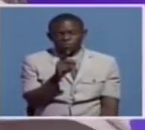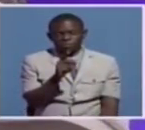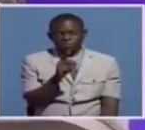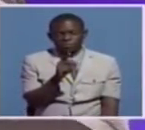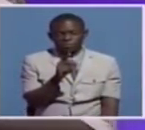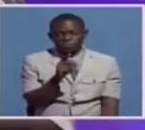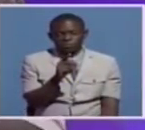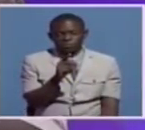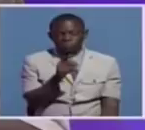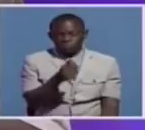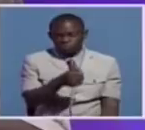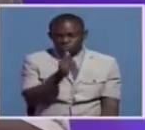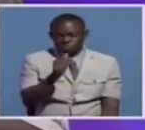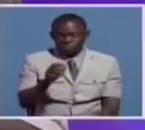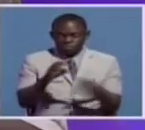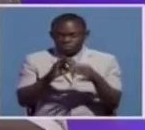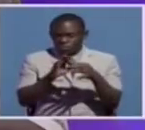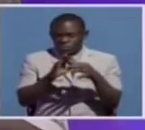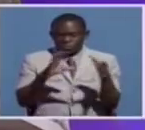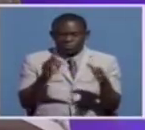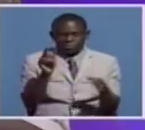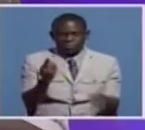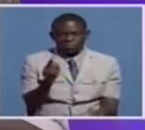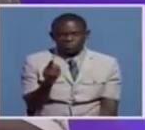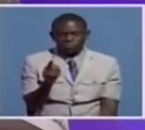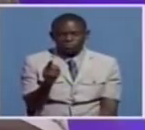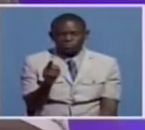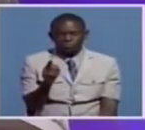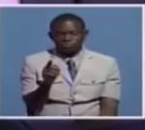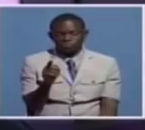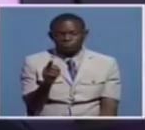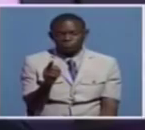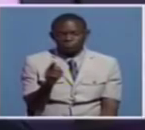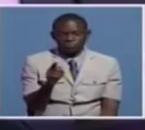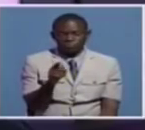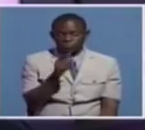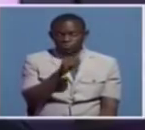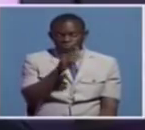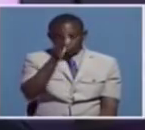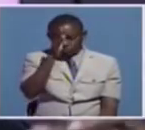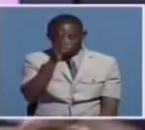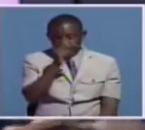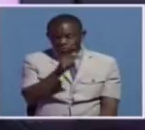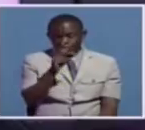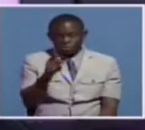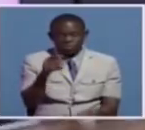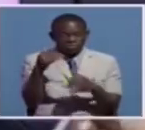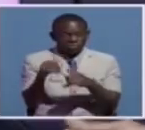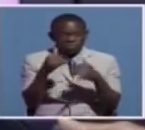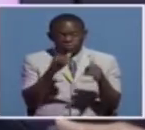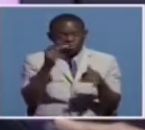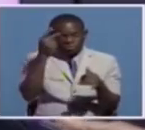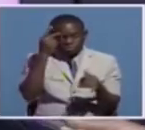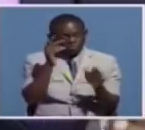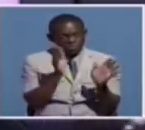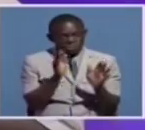disengaged it, just like that. For him, it wasn't the point was not a game; it was real. He wanted to give people their thing. And if you remember, that's when